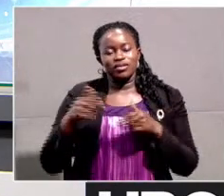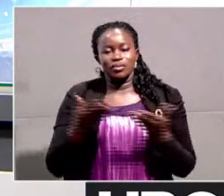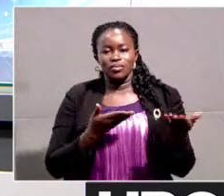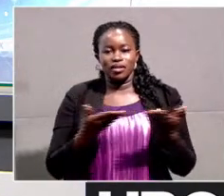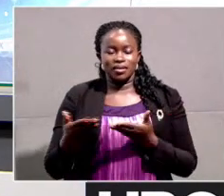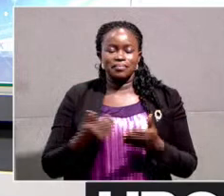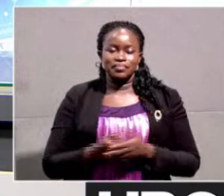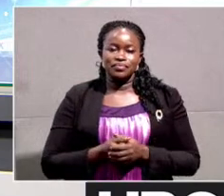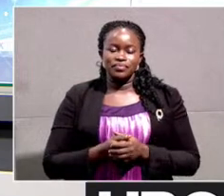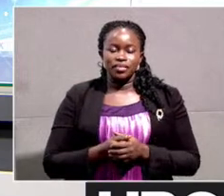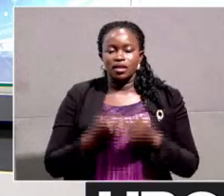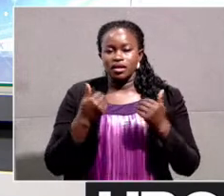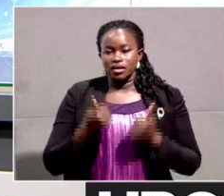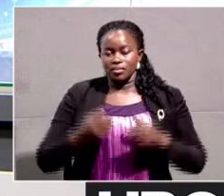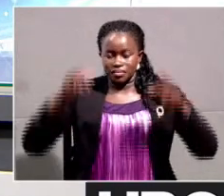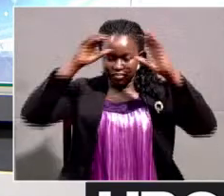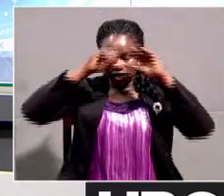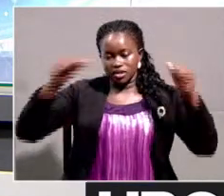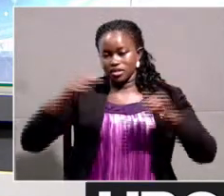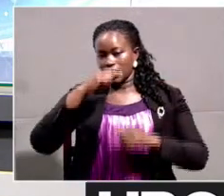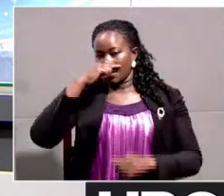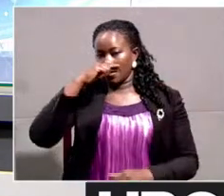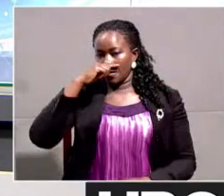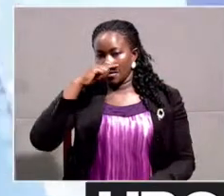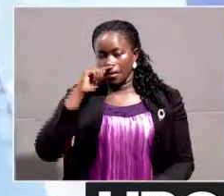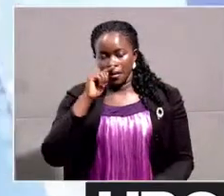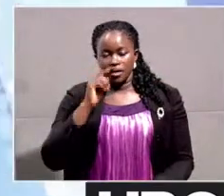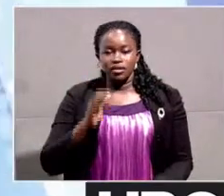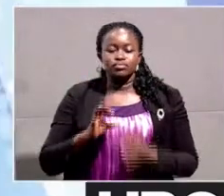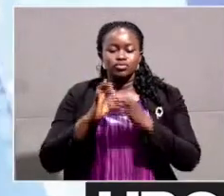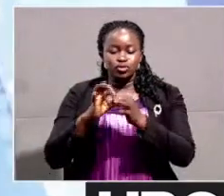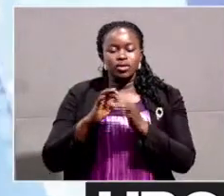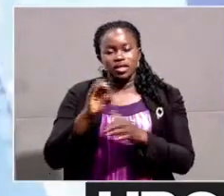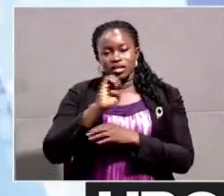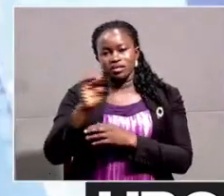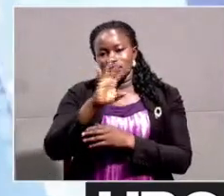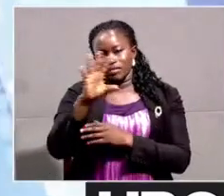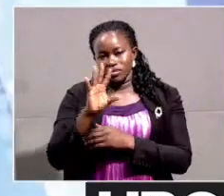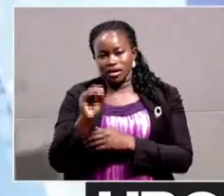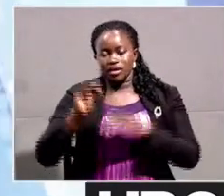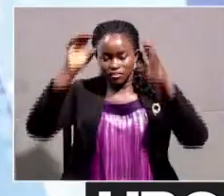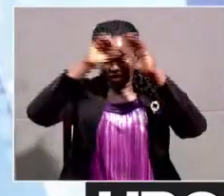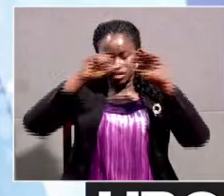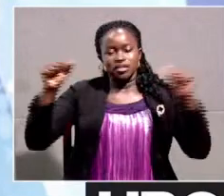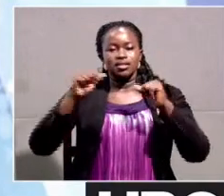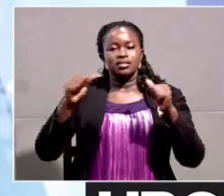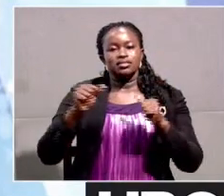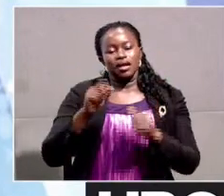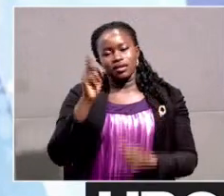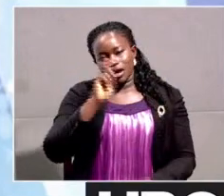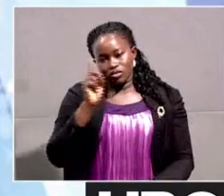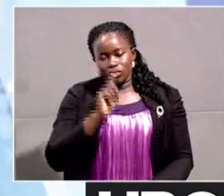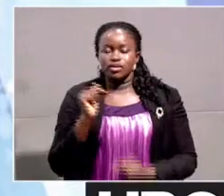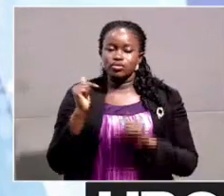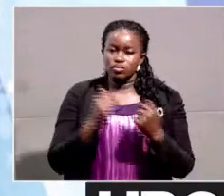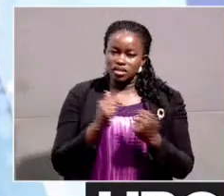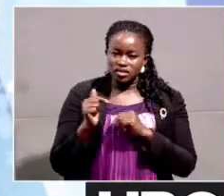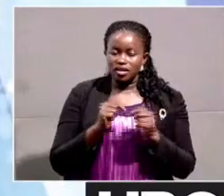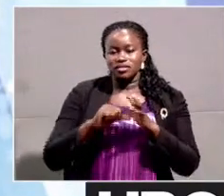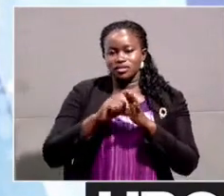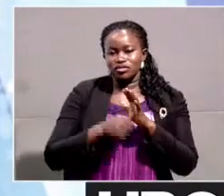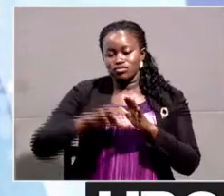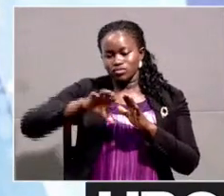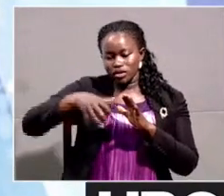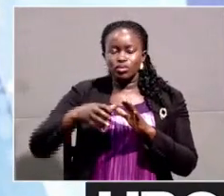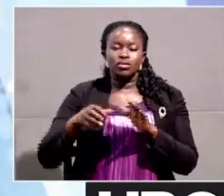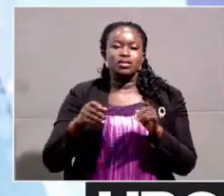Nakakoni. President Yoweri Kaguta Museveni, in our first story, has joined the East African heads of state in Nairobi to discuss regional issues and matters